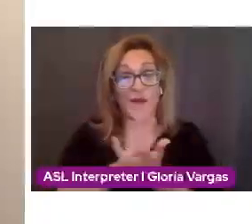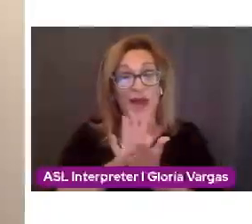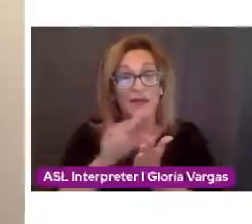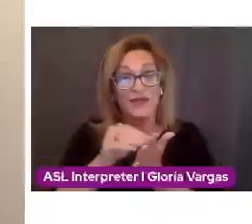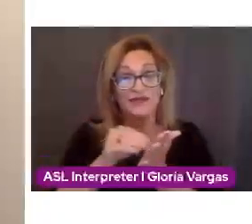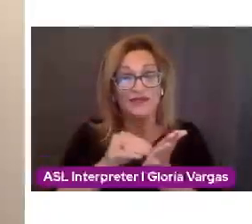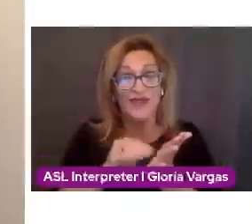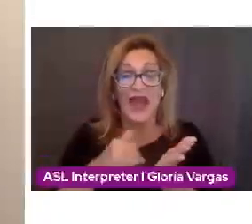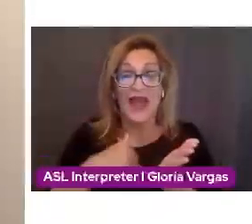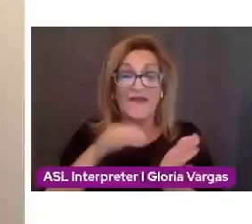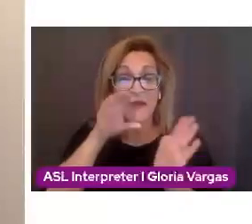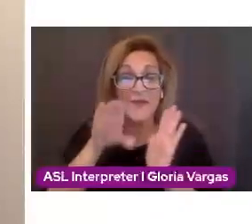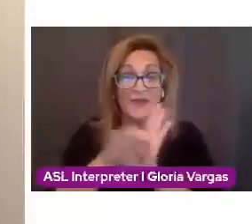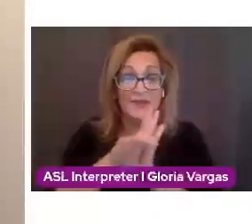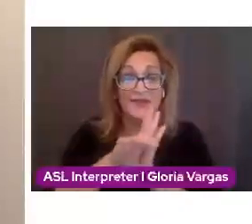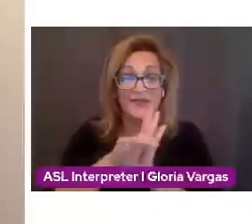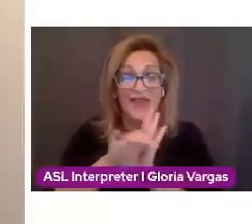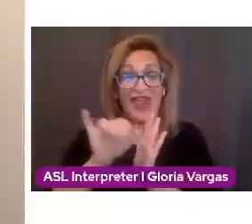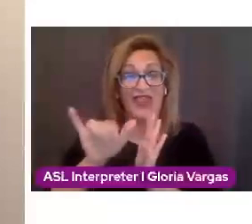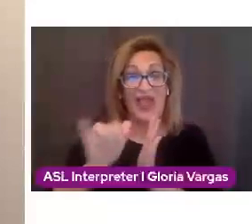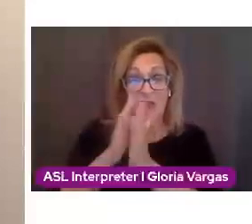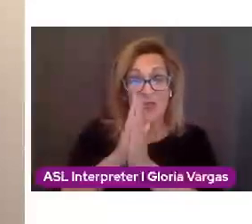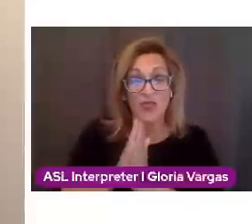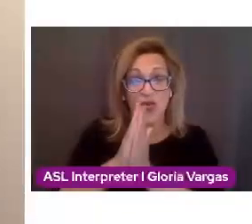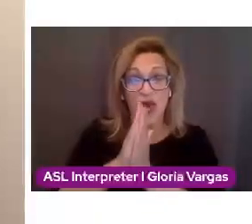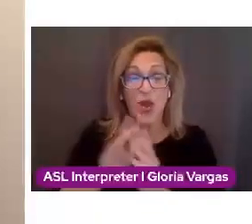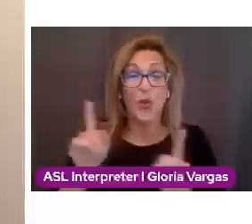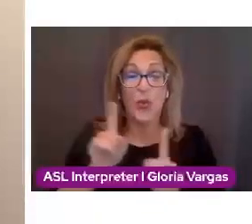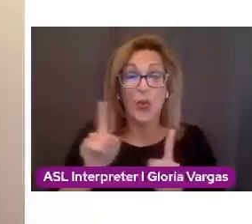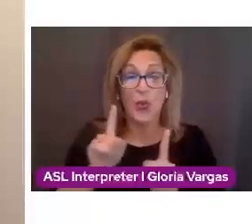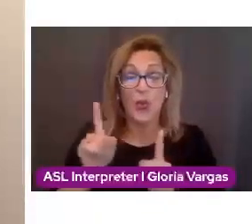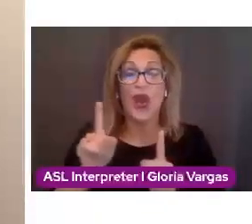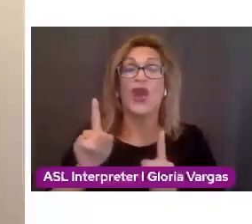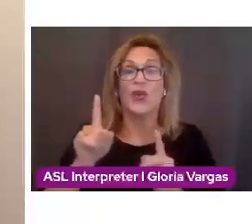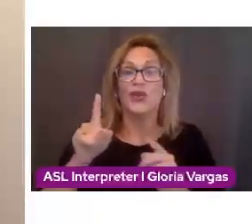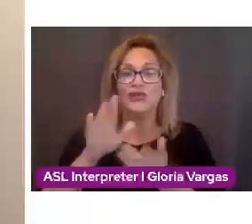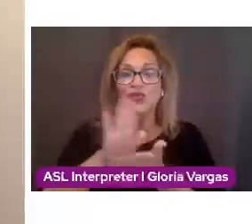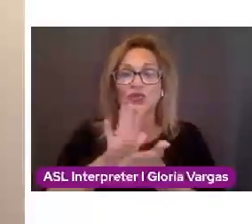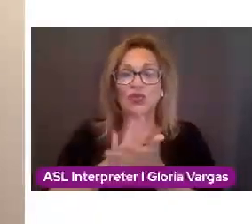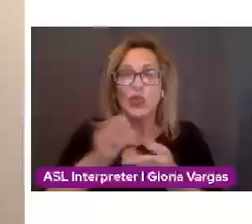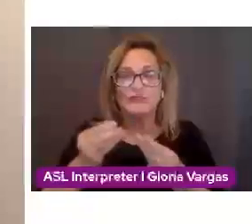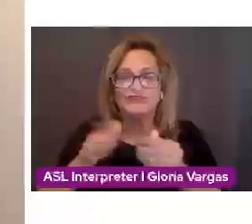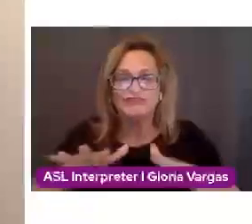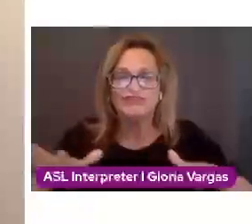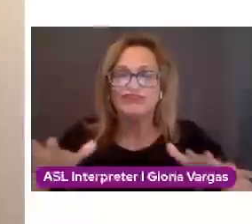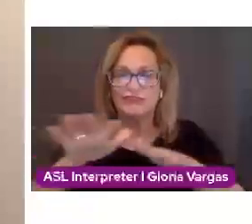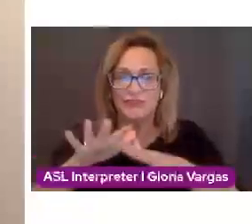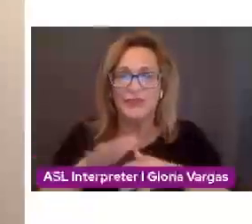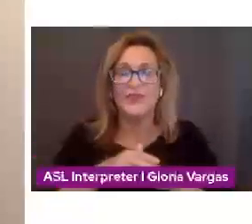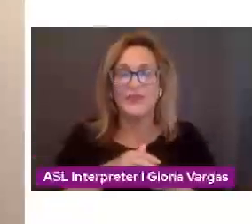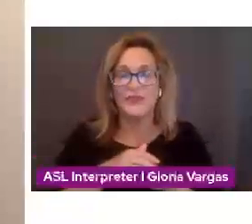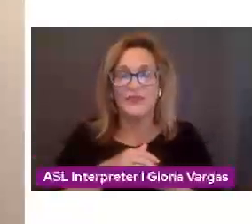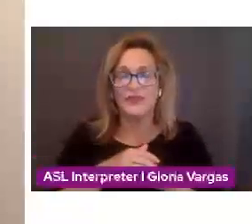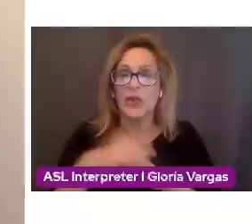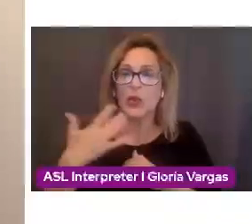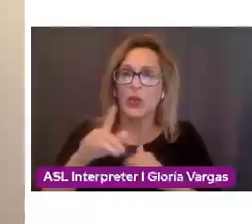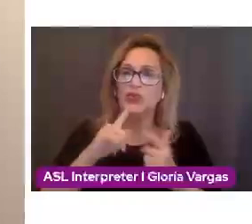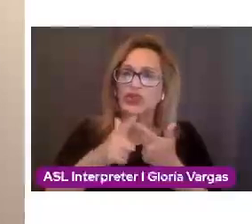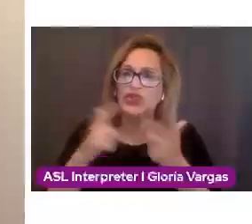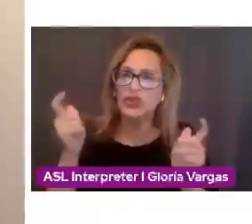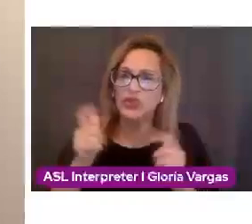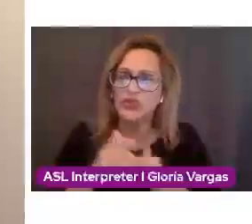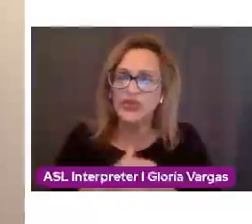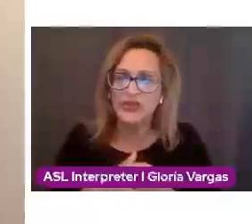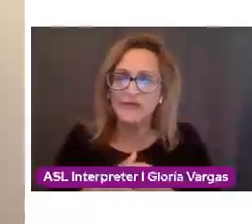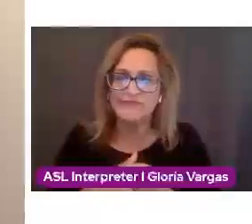this prayer on the 50-yard line of a school, and it is huge. It is not